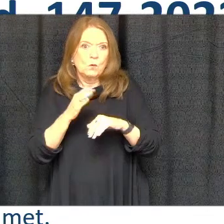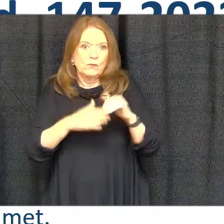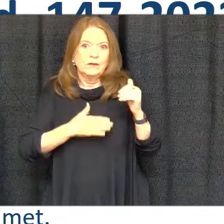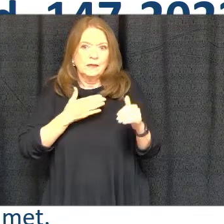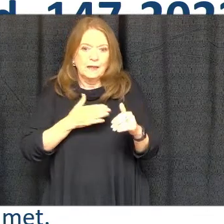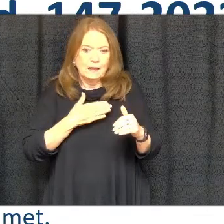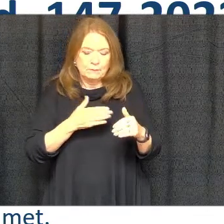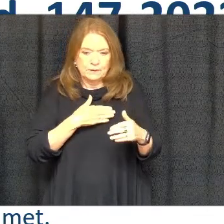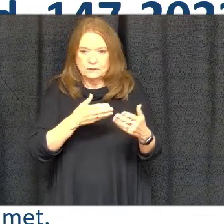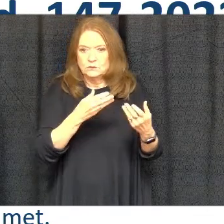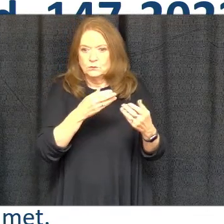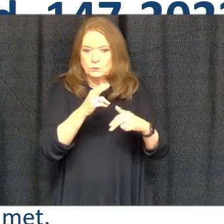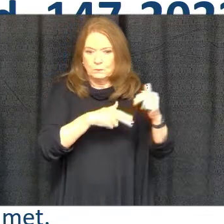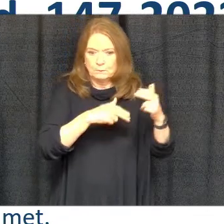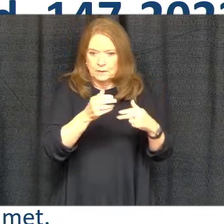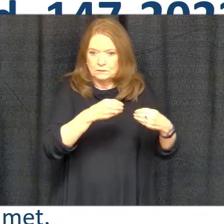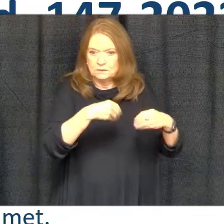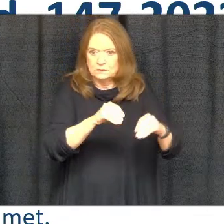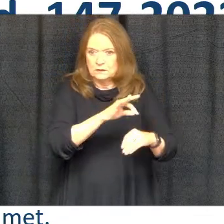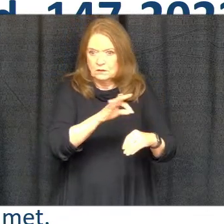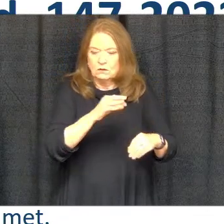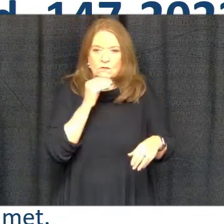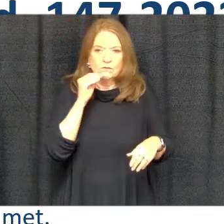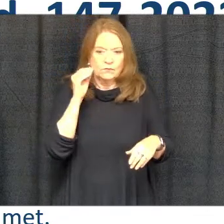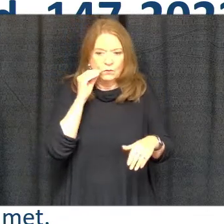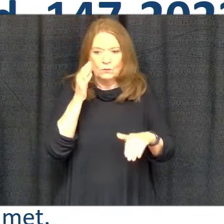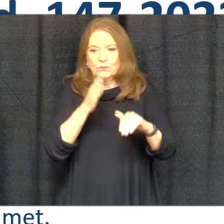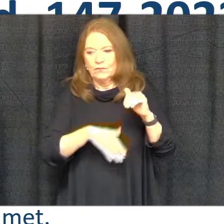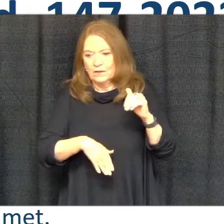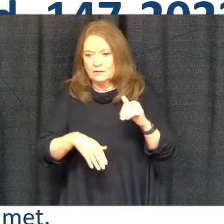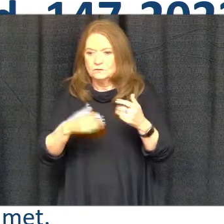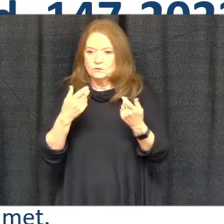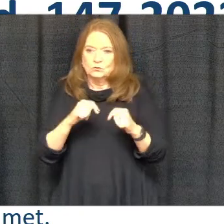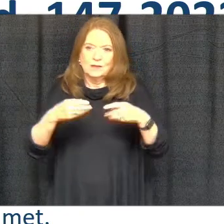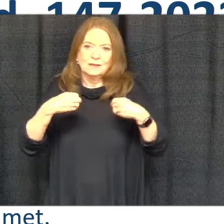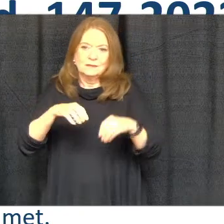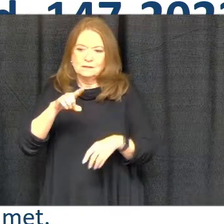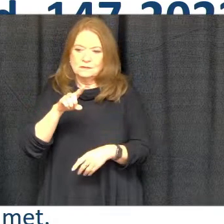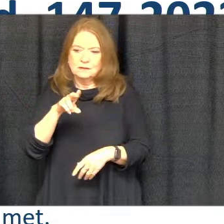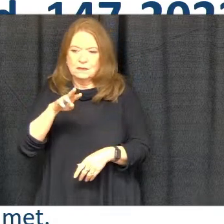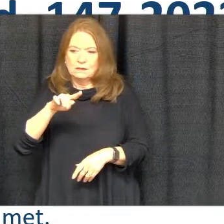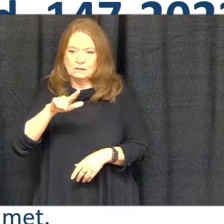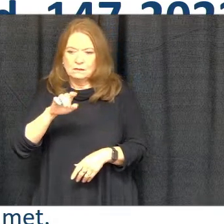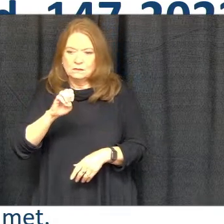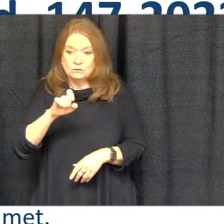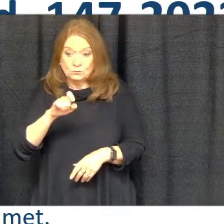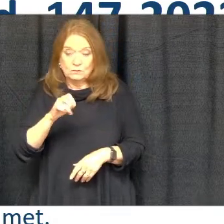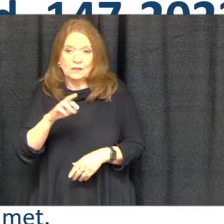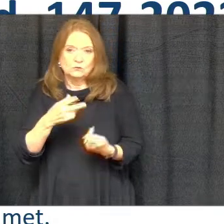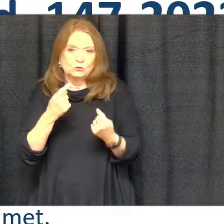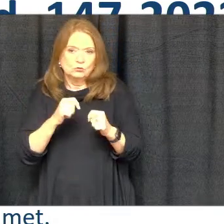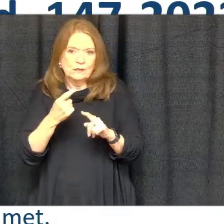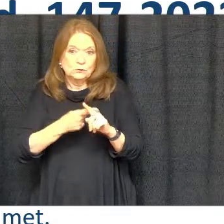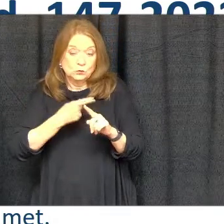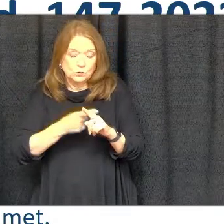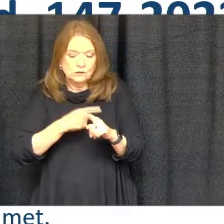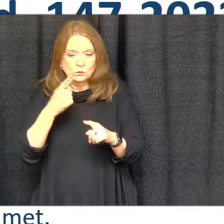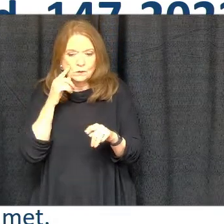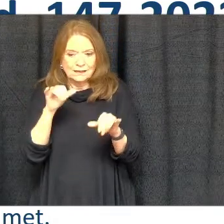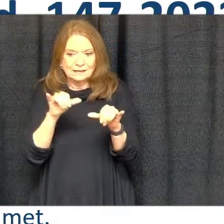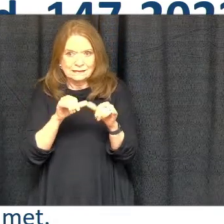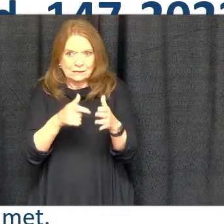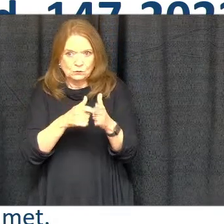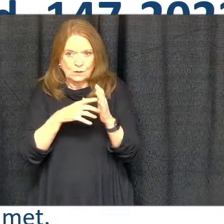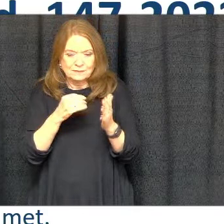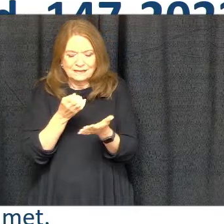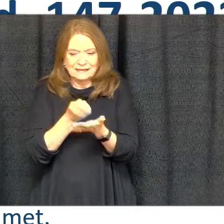off the home than to own it themselves and try to sell a duplex or rent it out. So we think both the size requirements as well as the economics